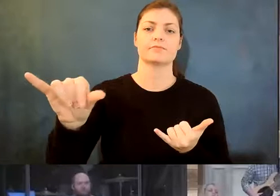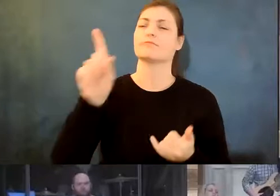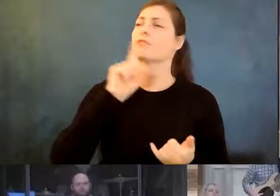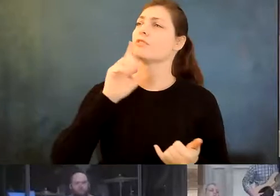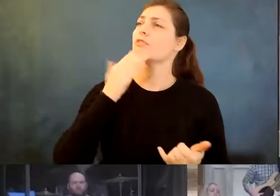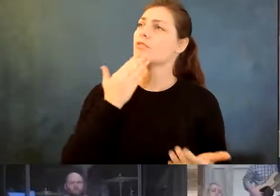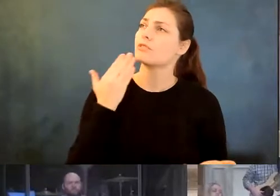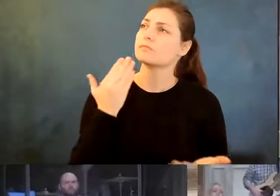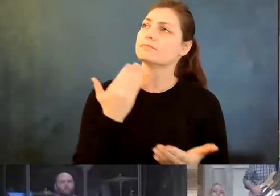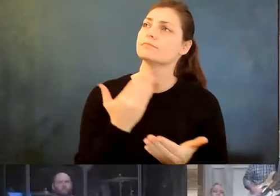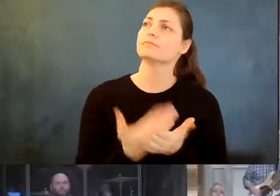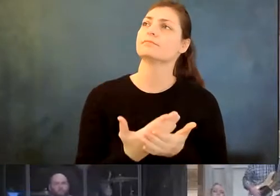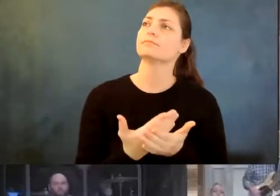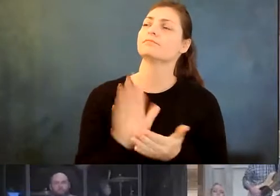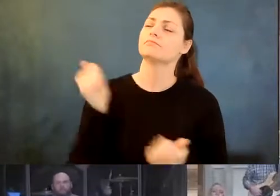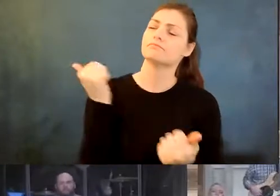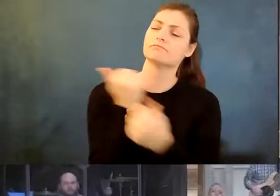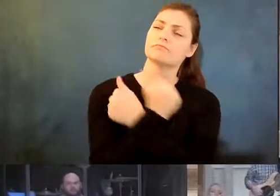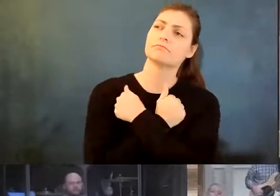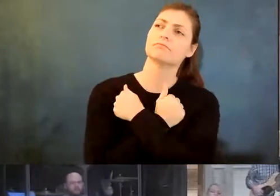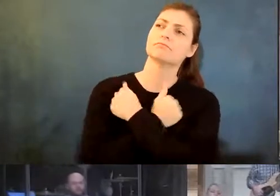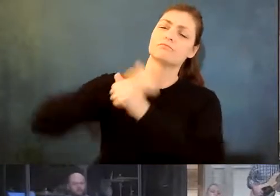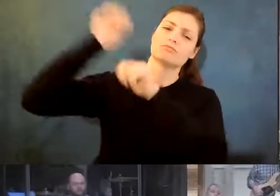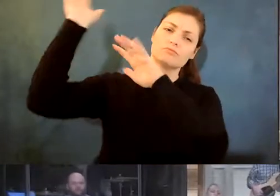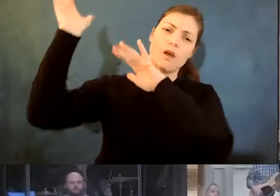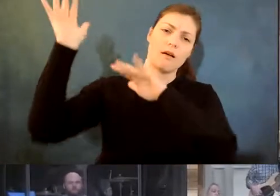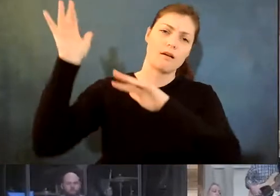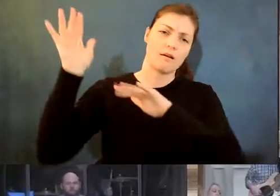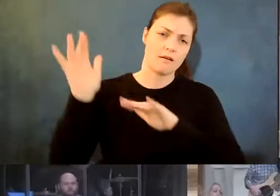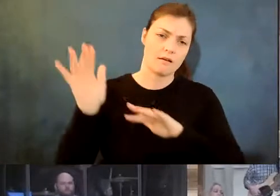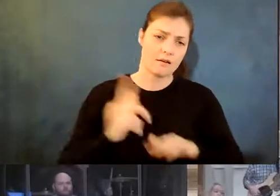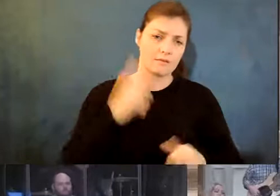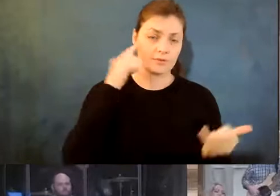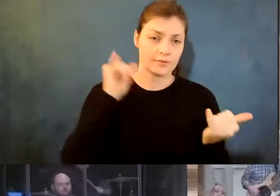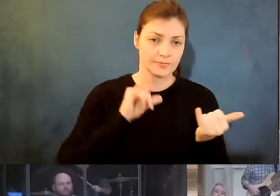You are good and your love rains down forever.